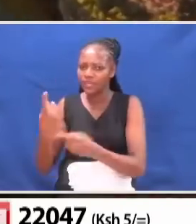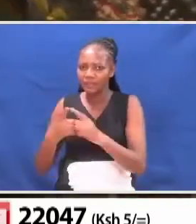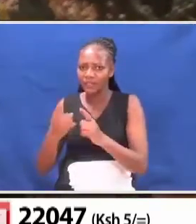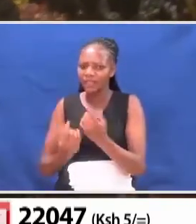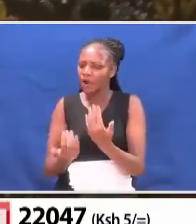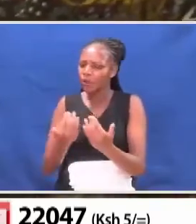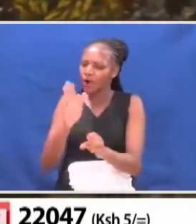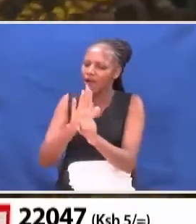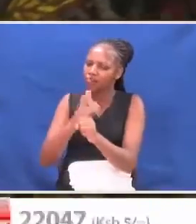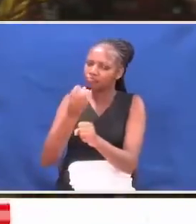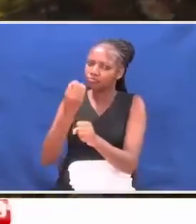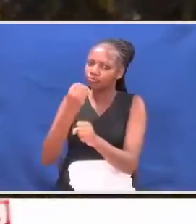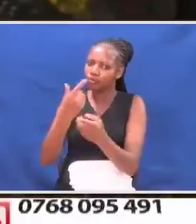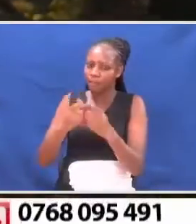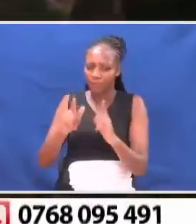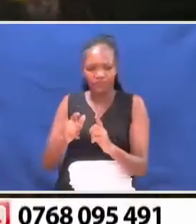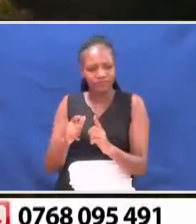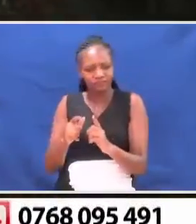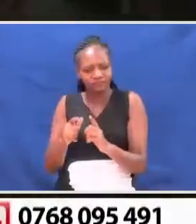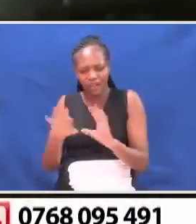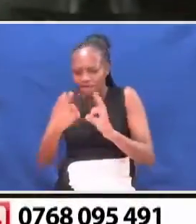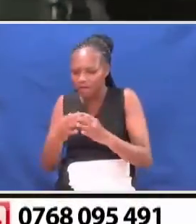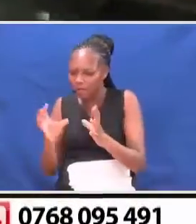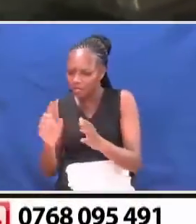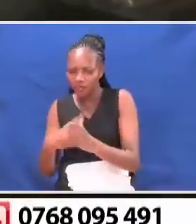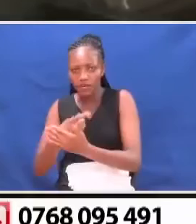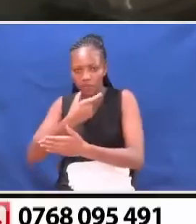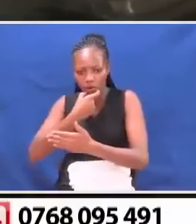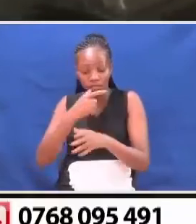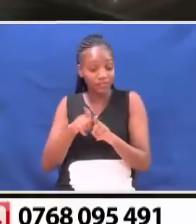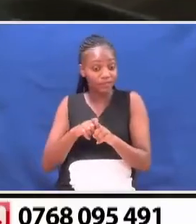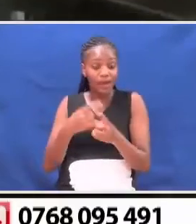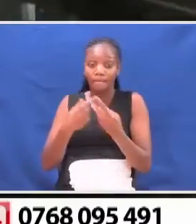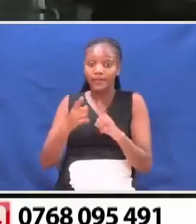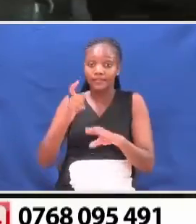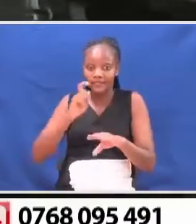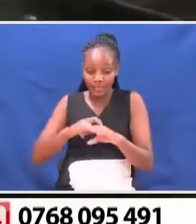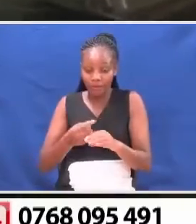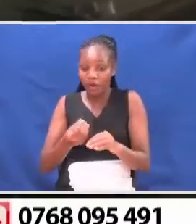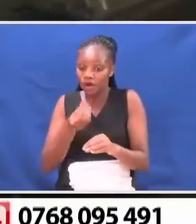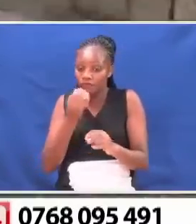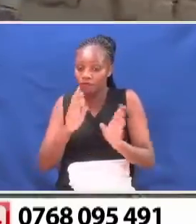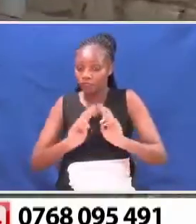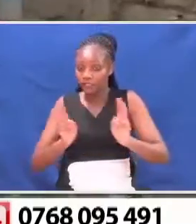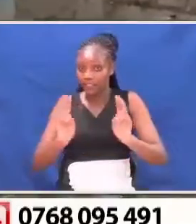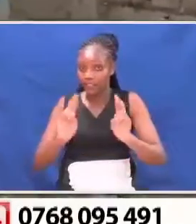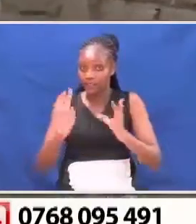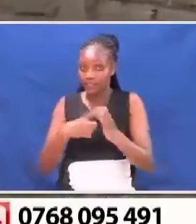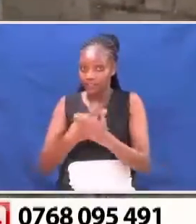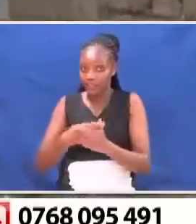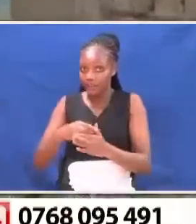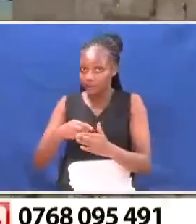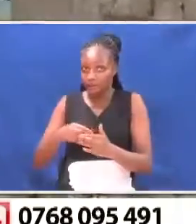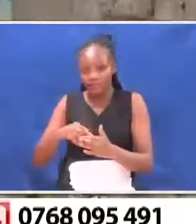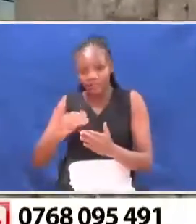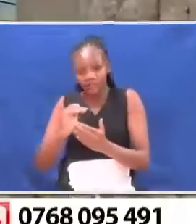porridge despite having a lean-sized family. We wonder too, but once the porridge is properly cooked, Wanjiru is joined